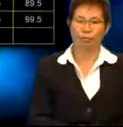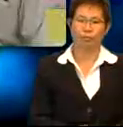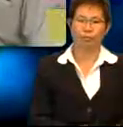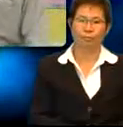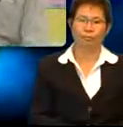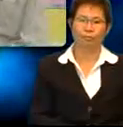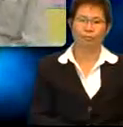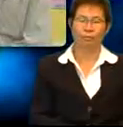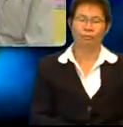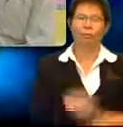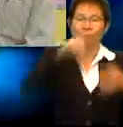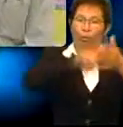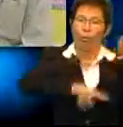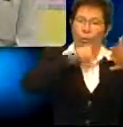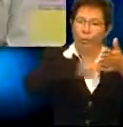Very good.